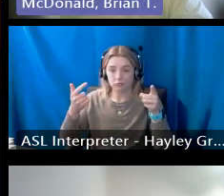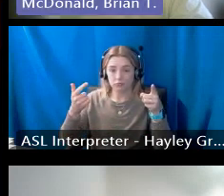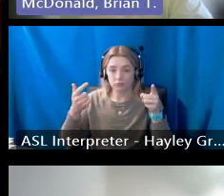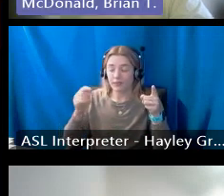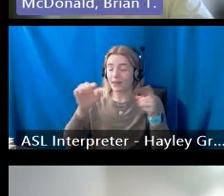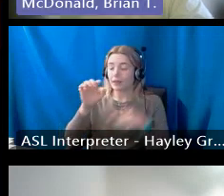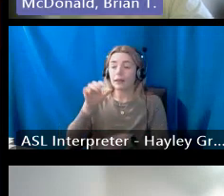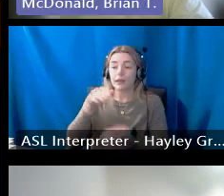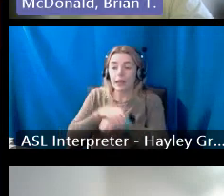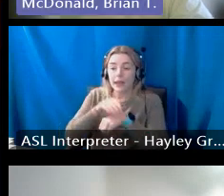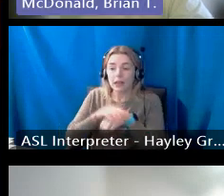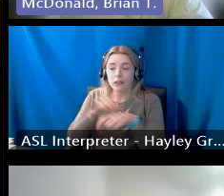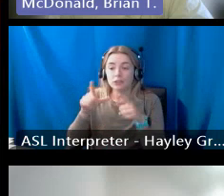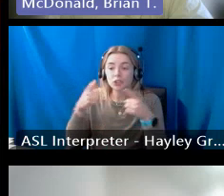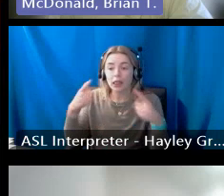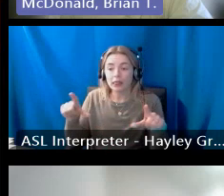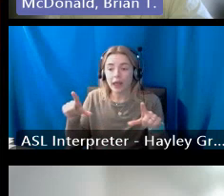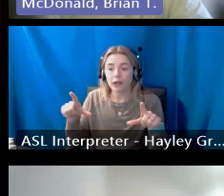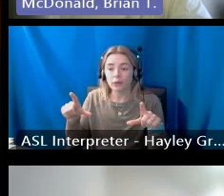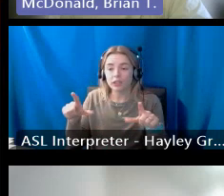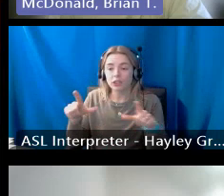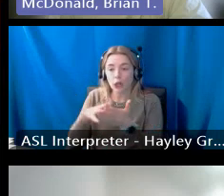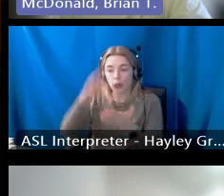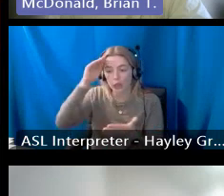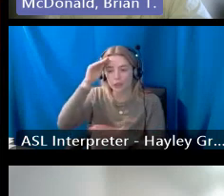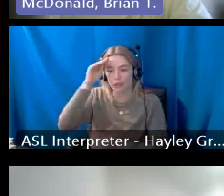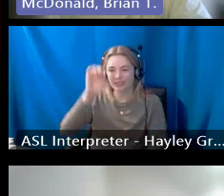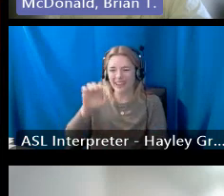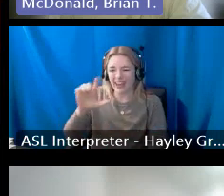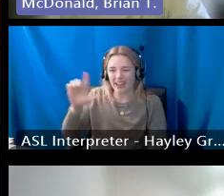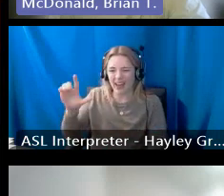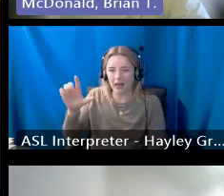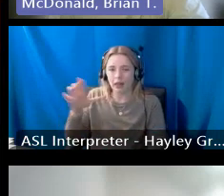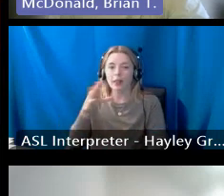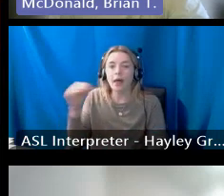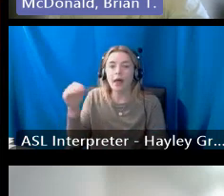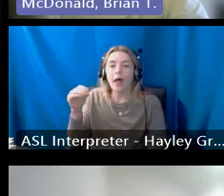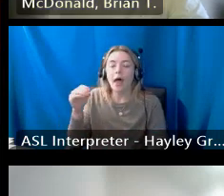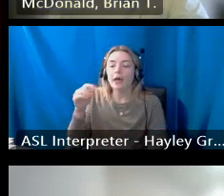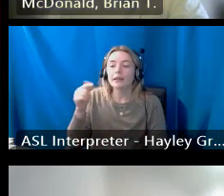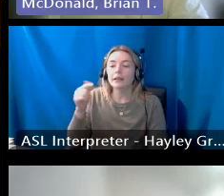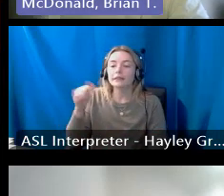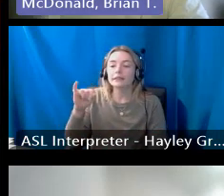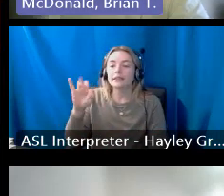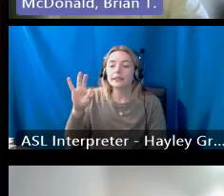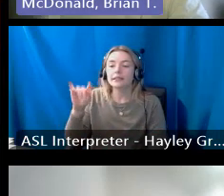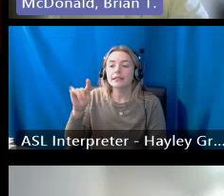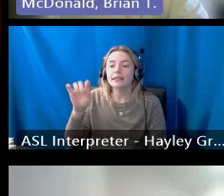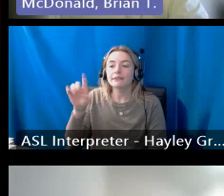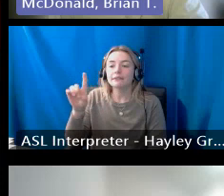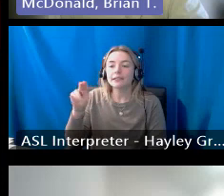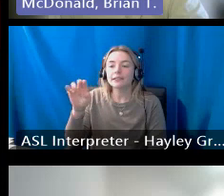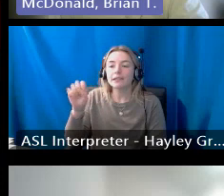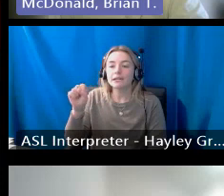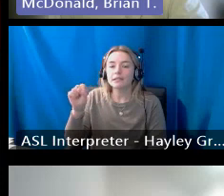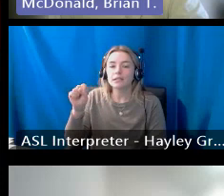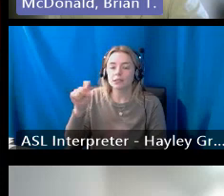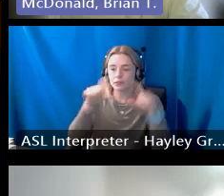English language learners and giftedness. Everything in this particular piece of my lit